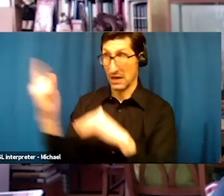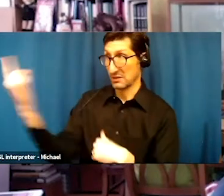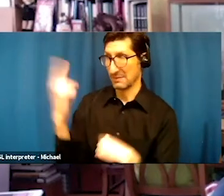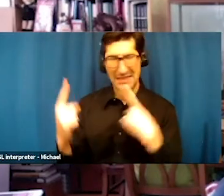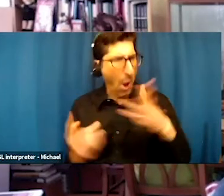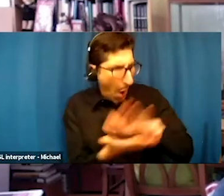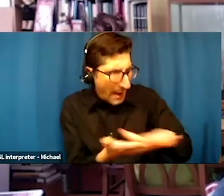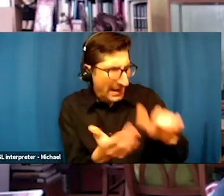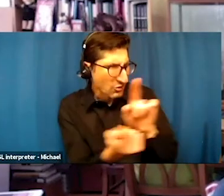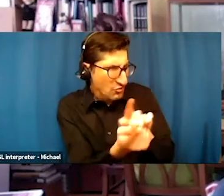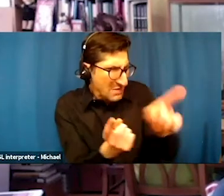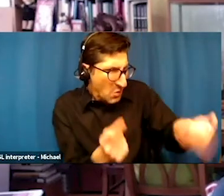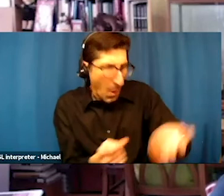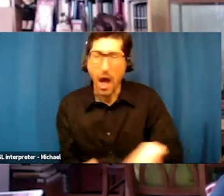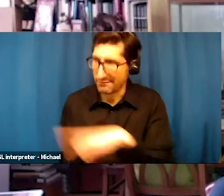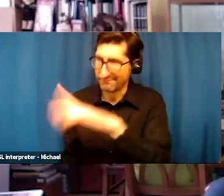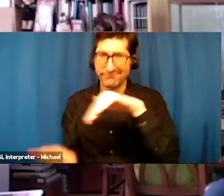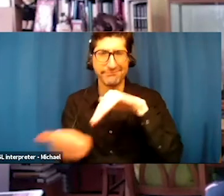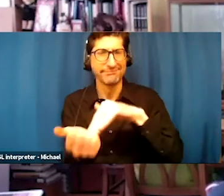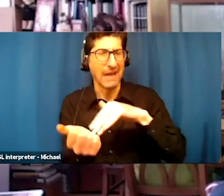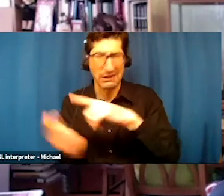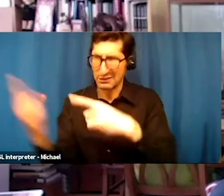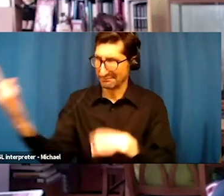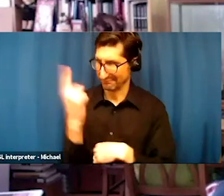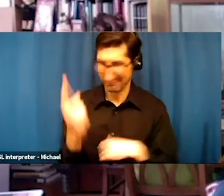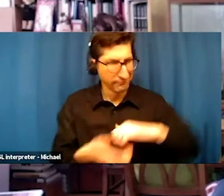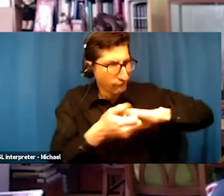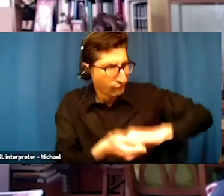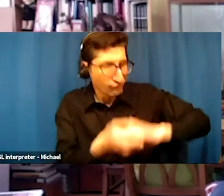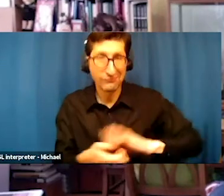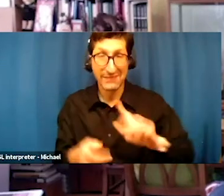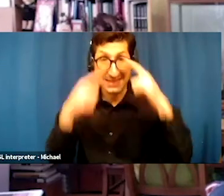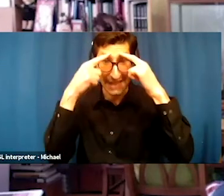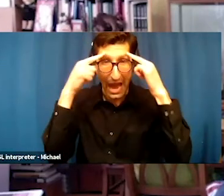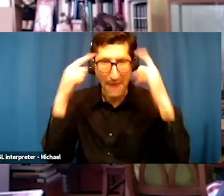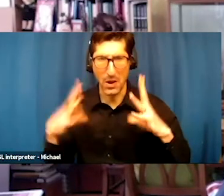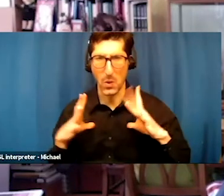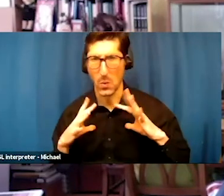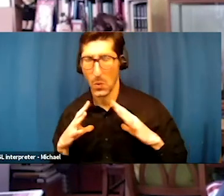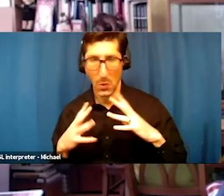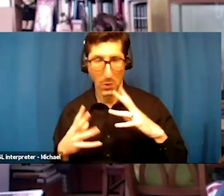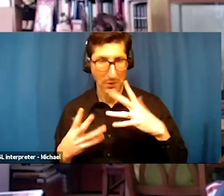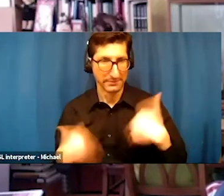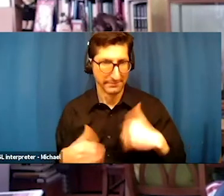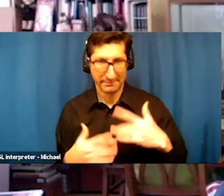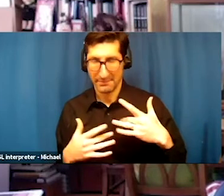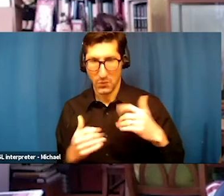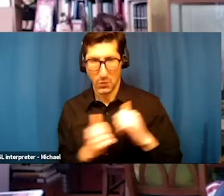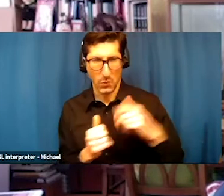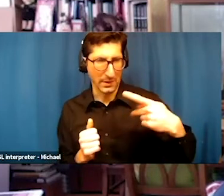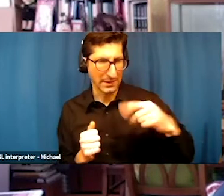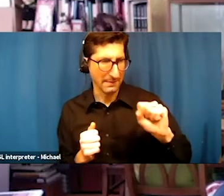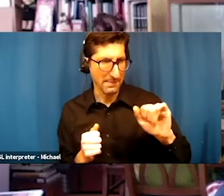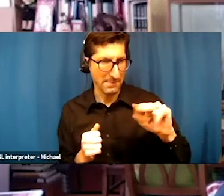Dr. Street shook our hands. He had passionate eyebrows, sharply cut hair, and the coiled posture of a